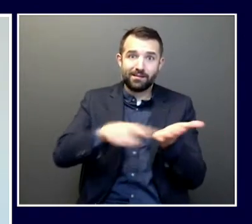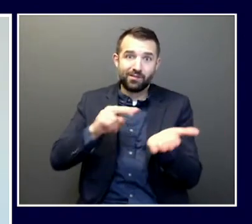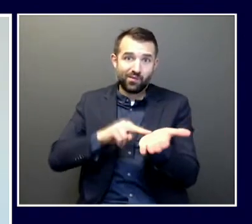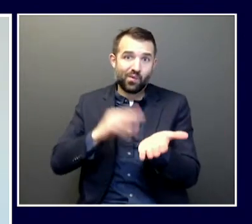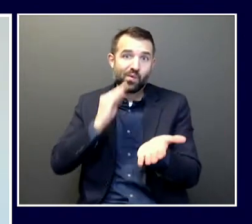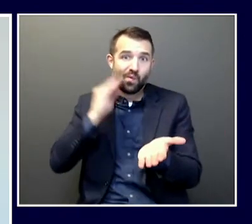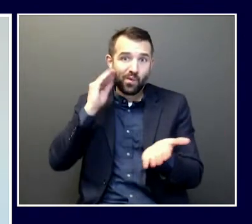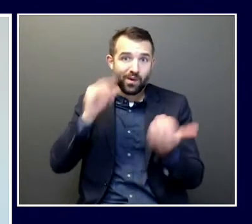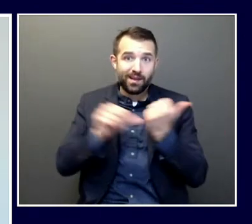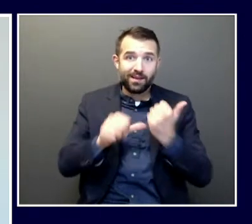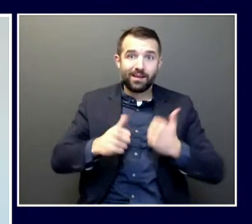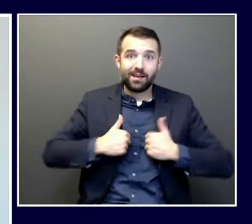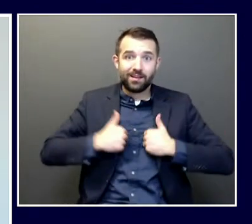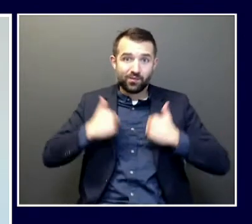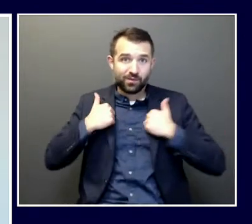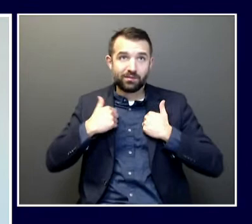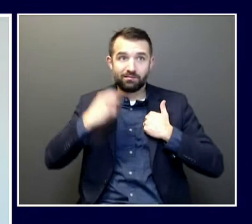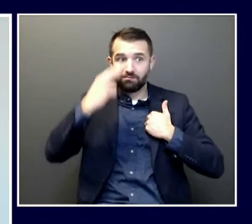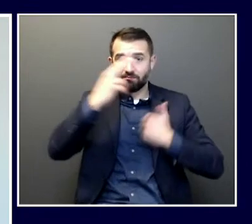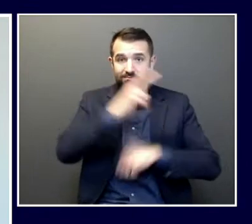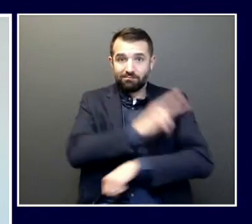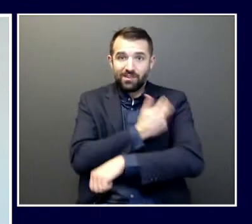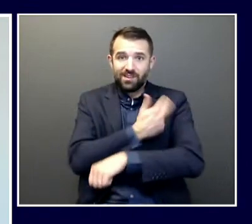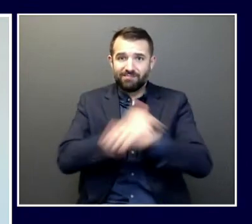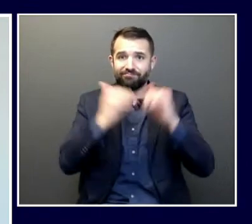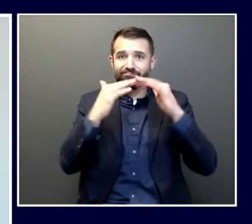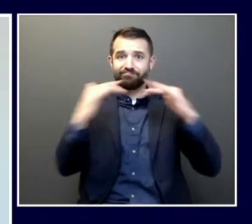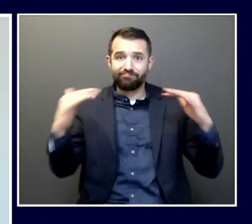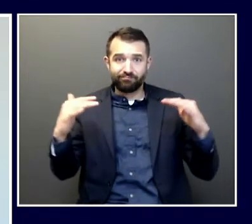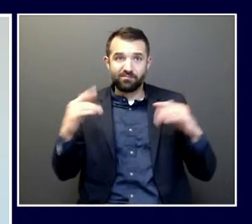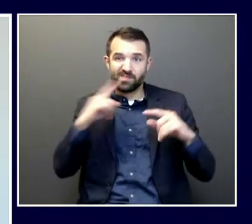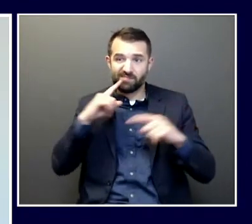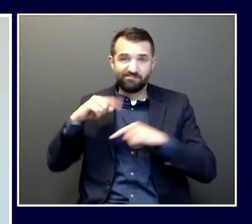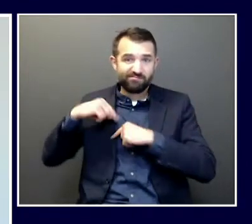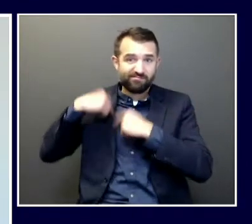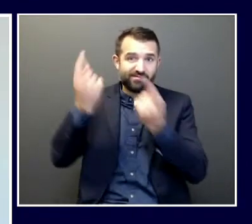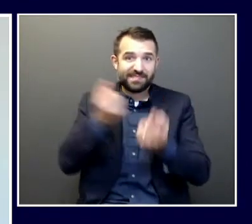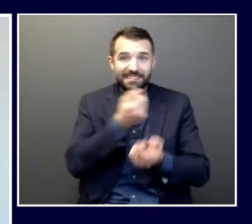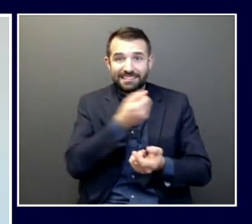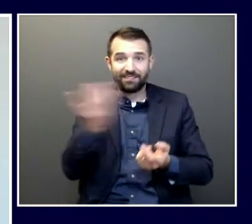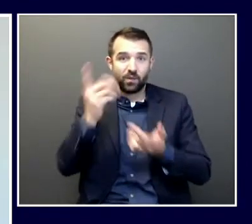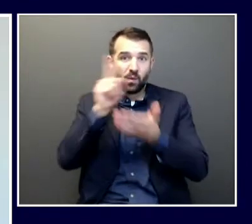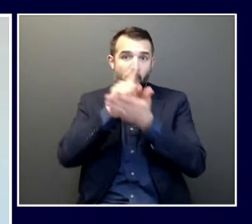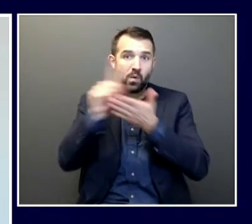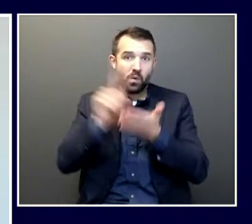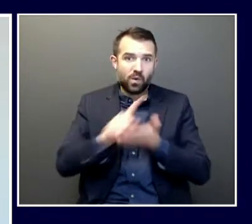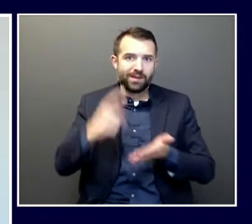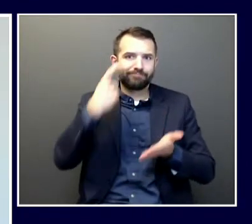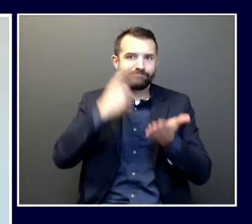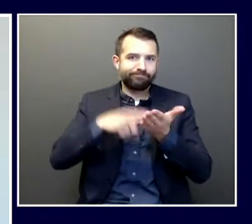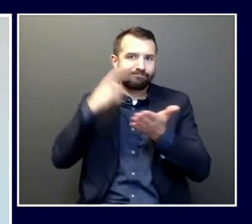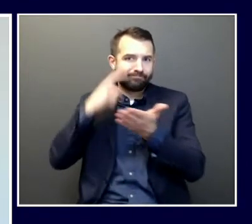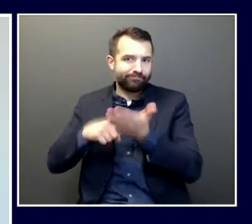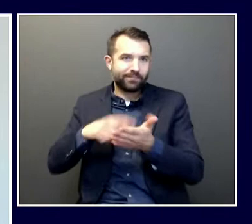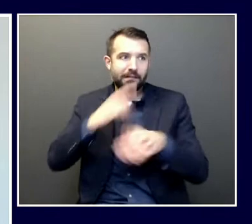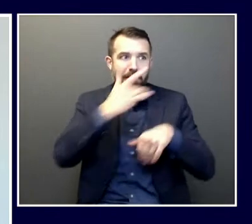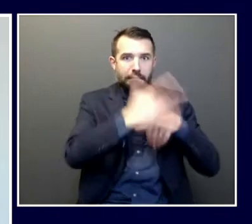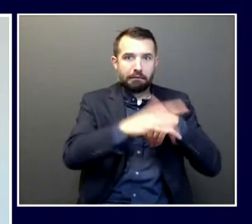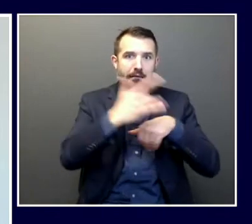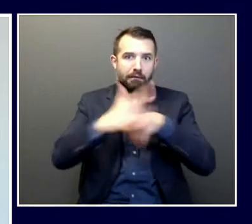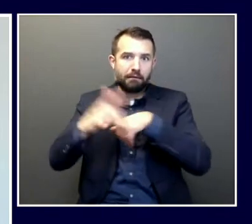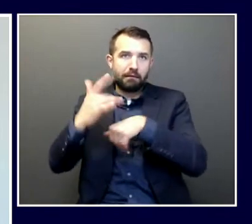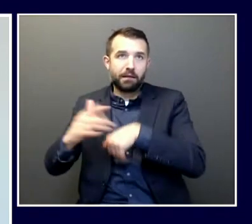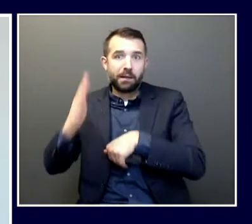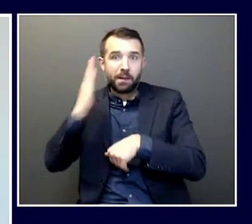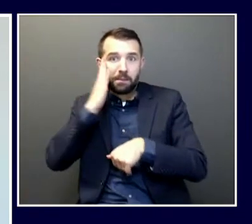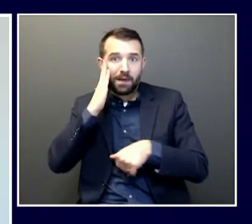some nursing home beds open in the last few weeks, which is encouraging. We know there's more work to be done, but we